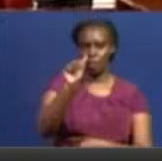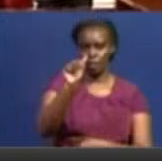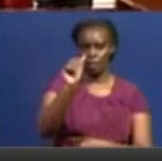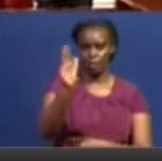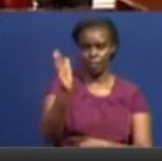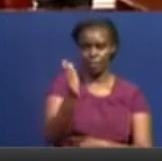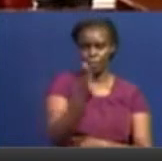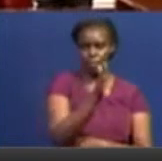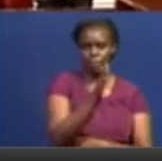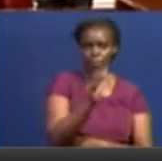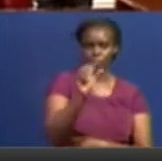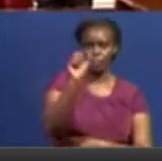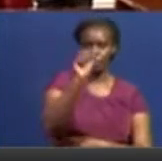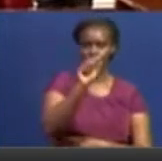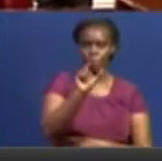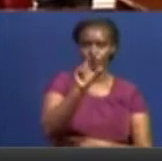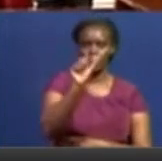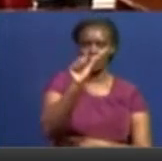Tharakanithi Susan Ngugenduyo.